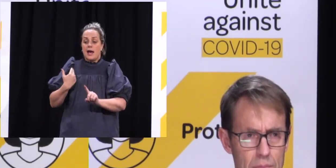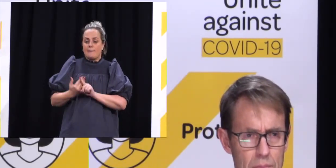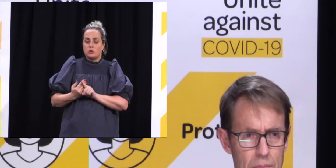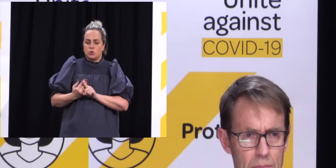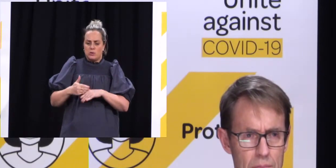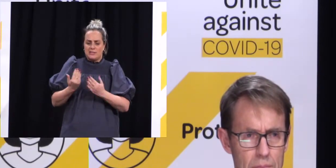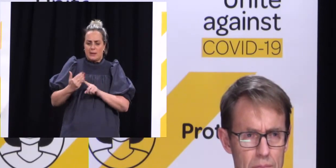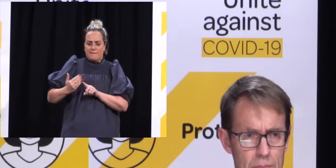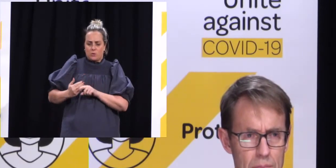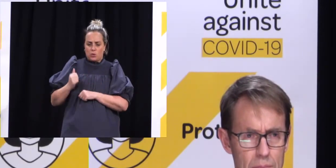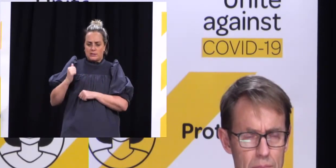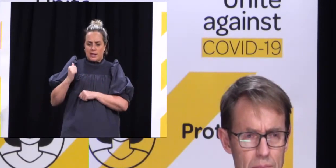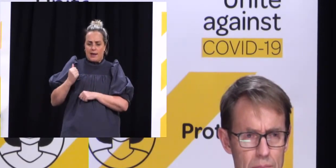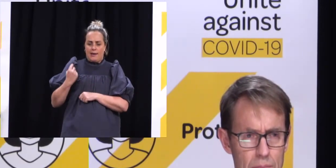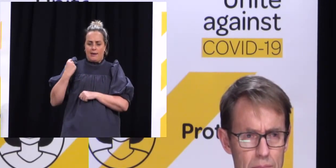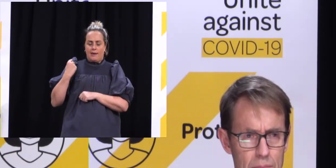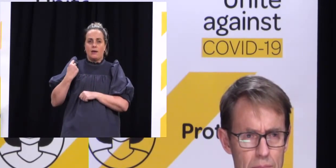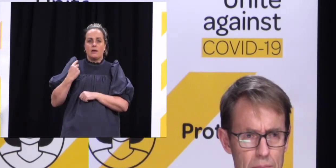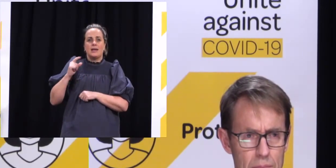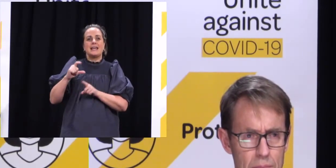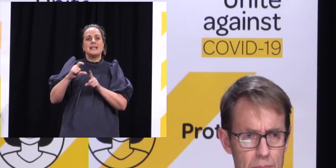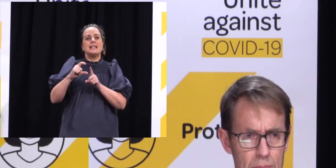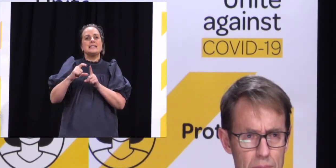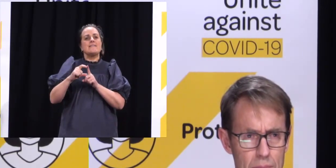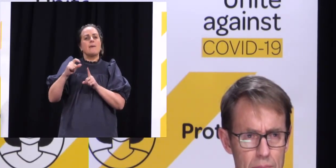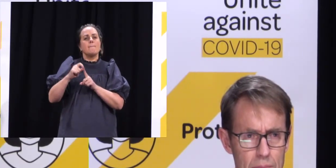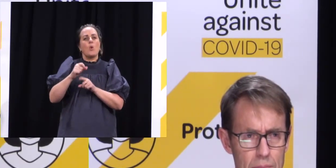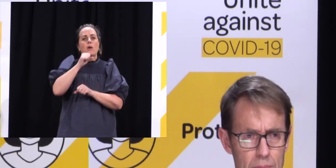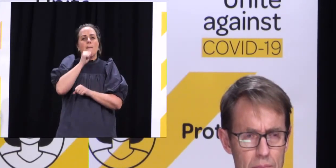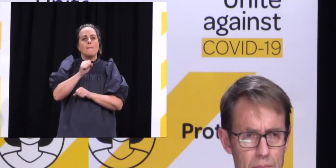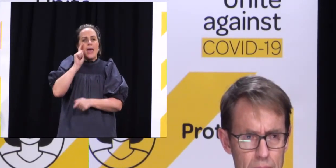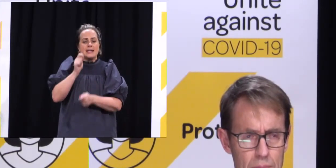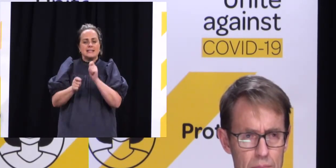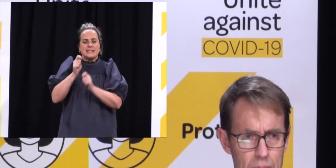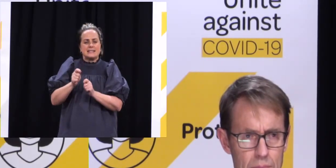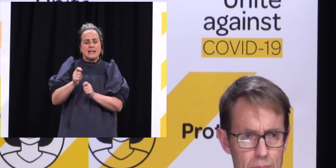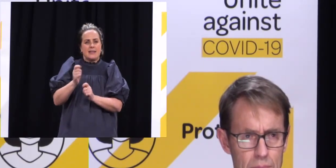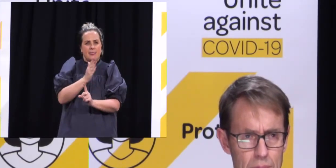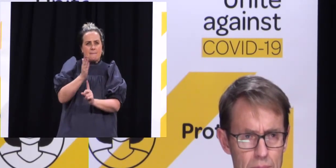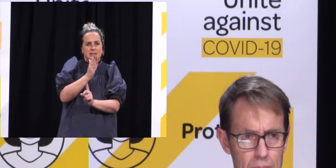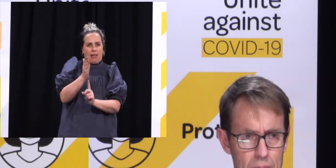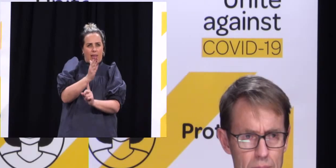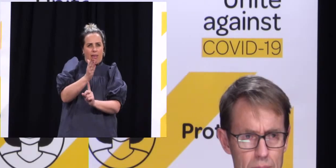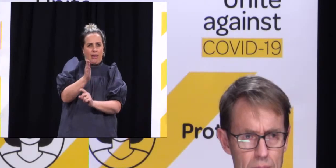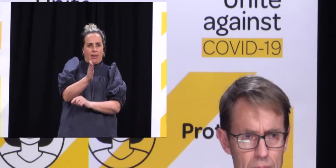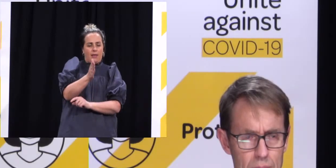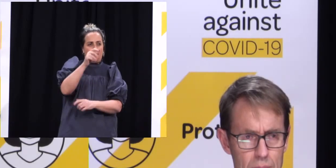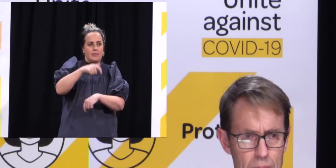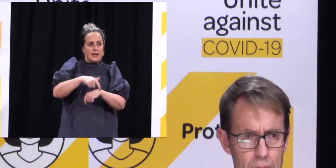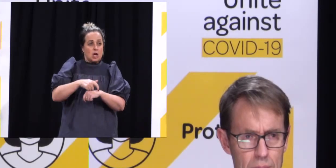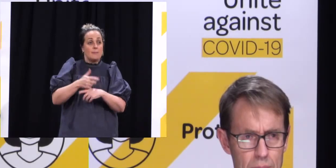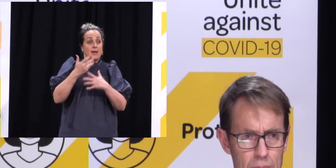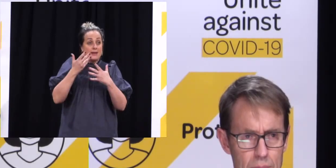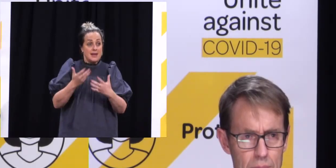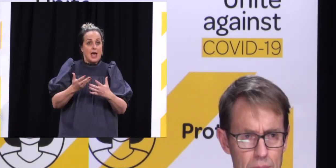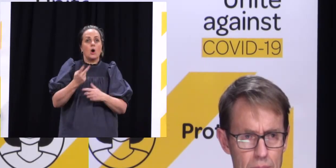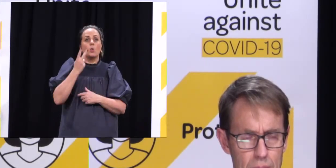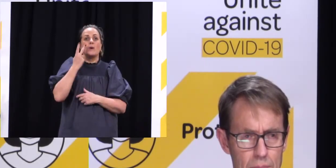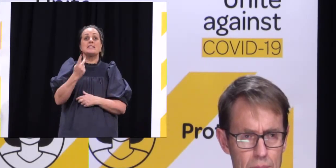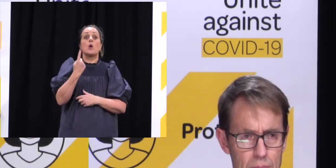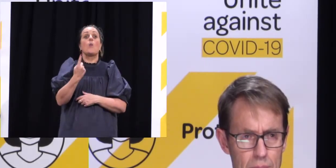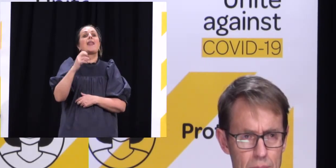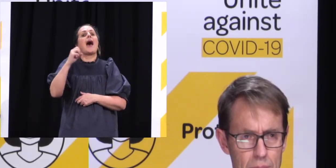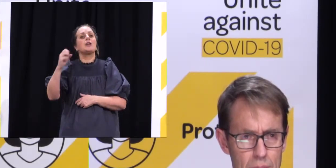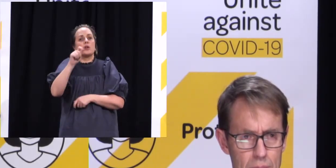yesterday. Yep. That Devonport man got tested roughly in the middle of that. Yep. Based off of what we're seeing now with these 100-odd known